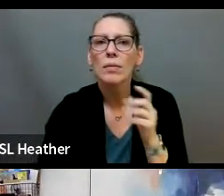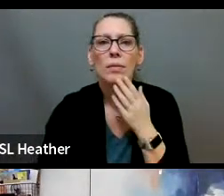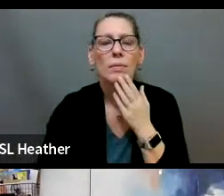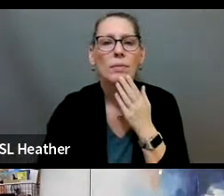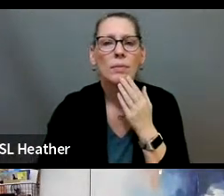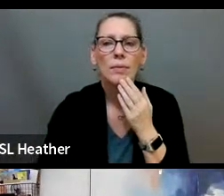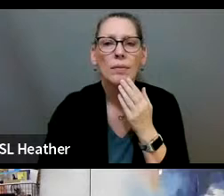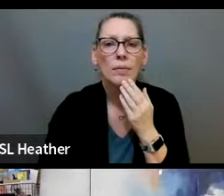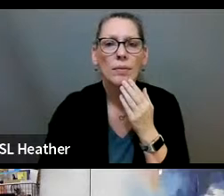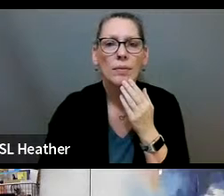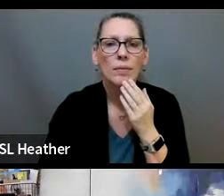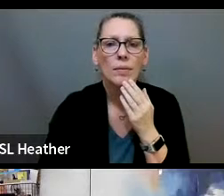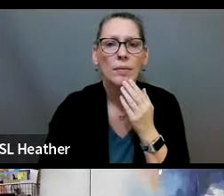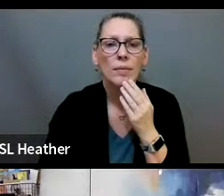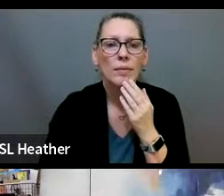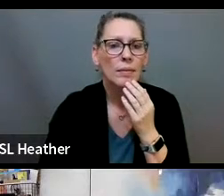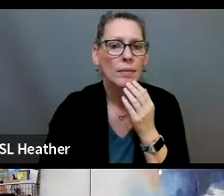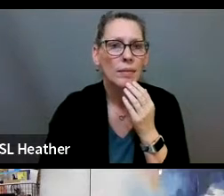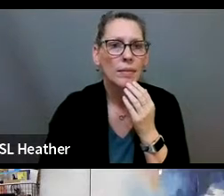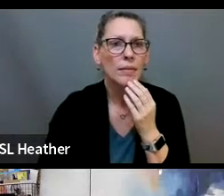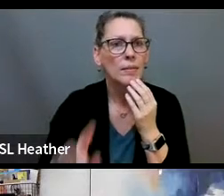Yeah.